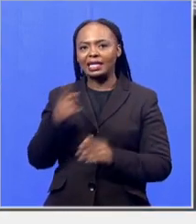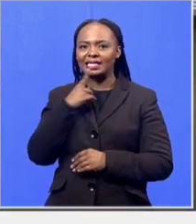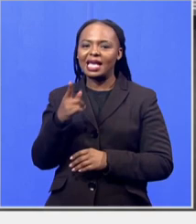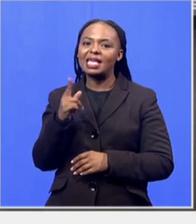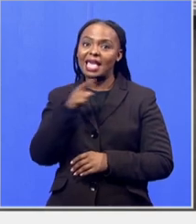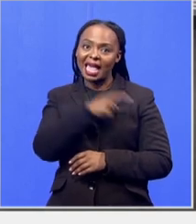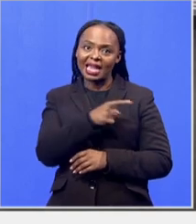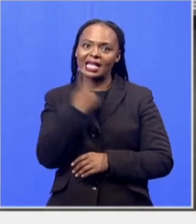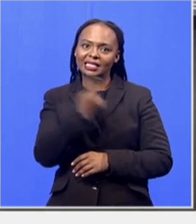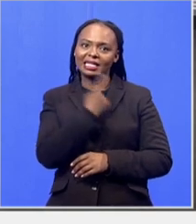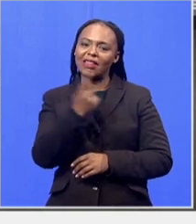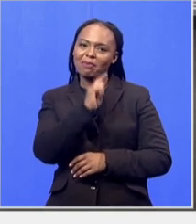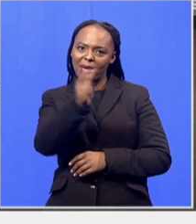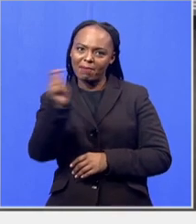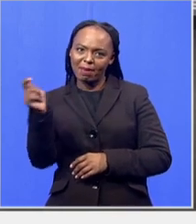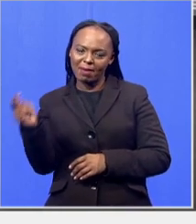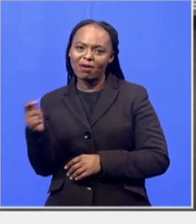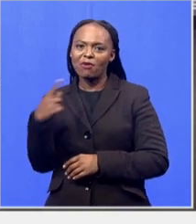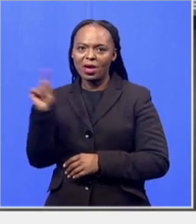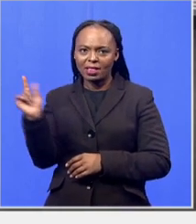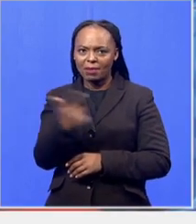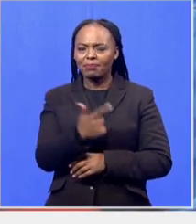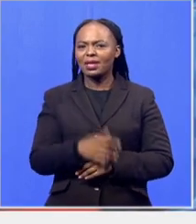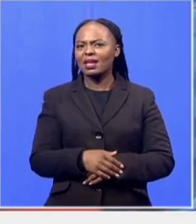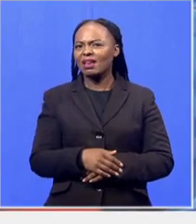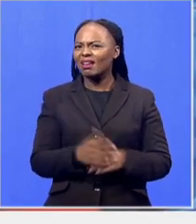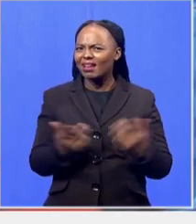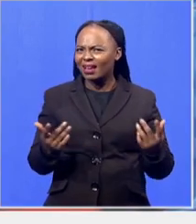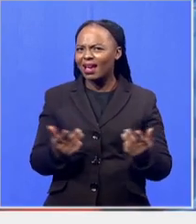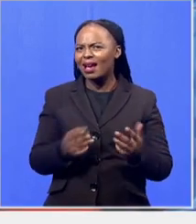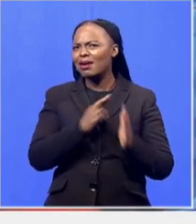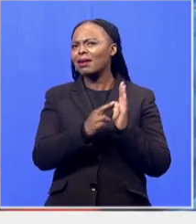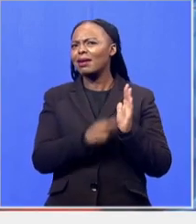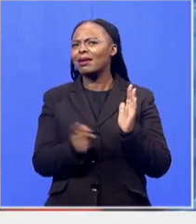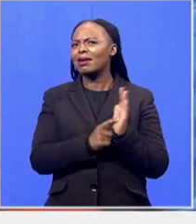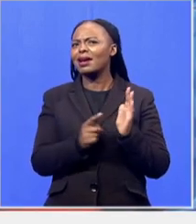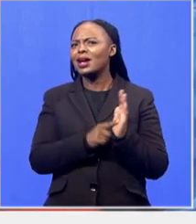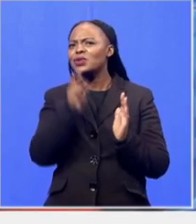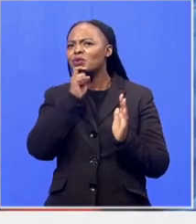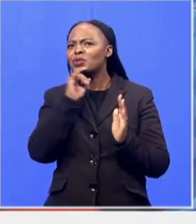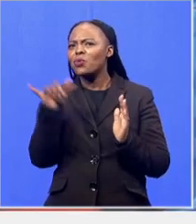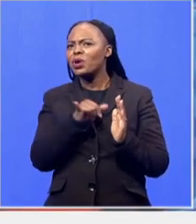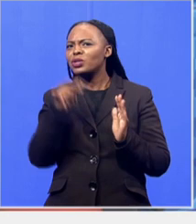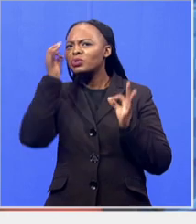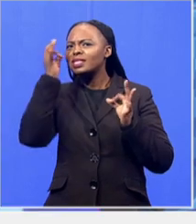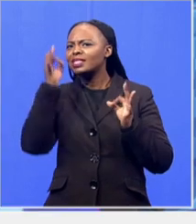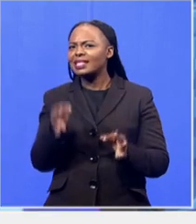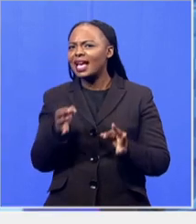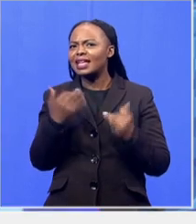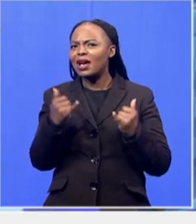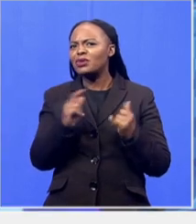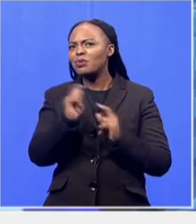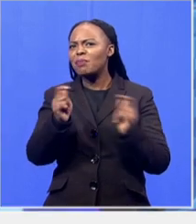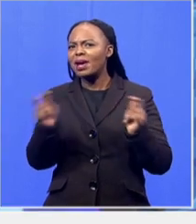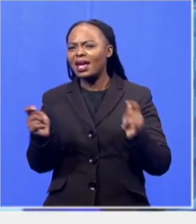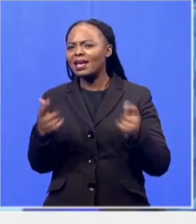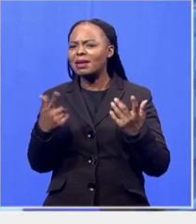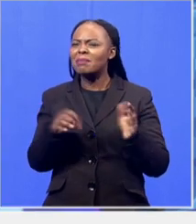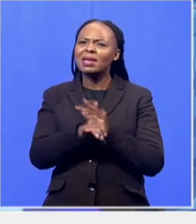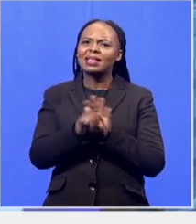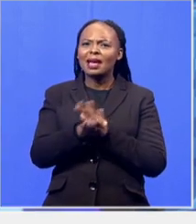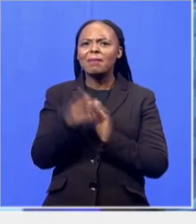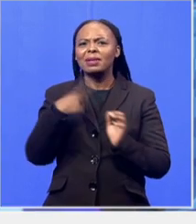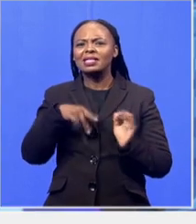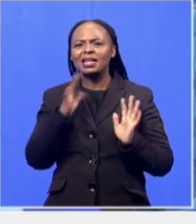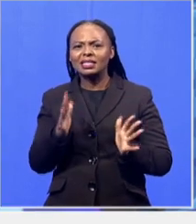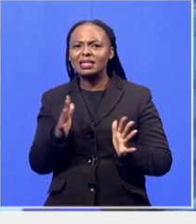their media personalities. Oh. And then the question would be, what criteria did he use to decide to pay for those media personalities? Is this a sign that maybe he